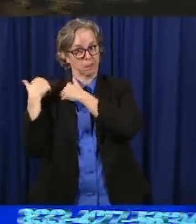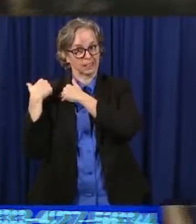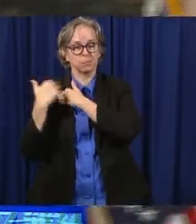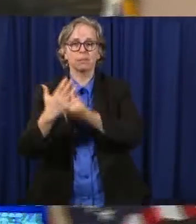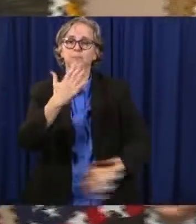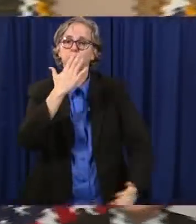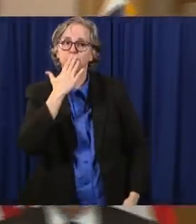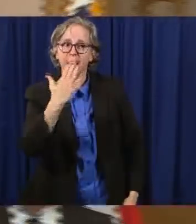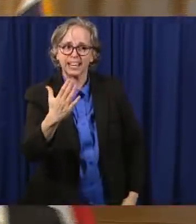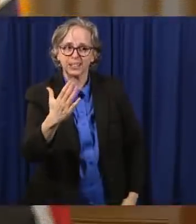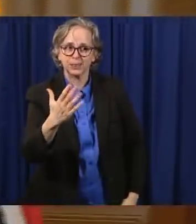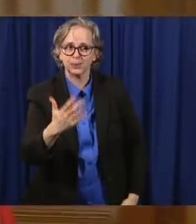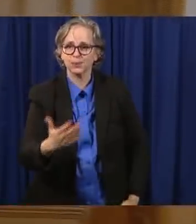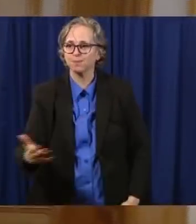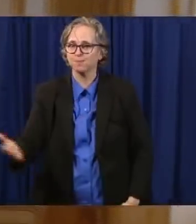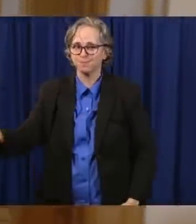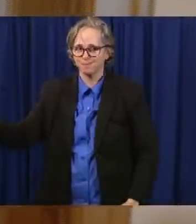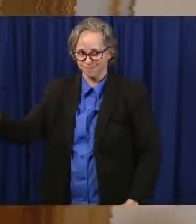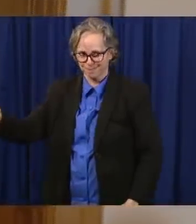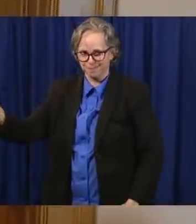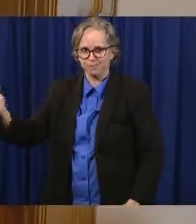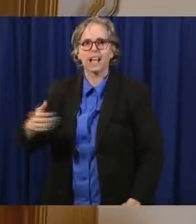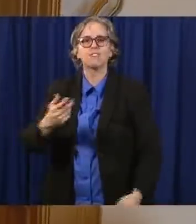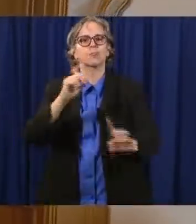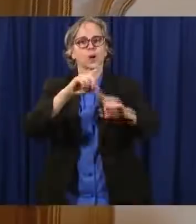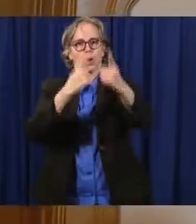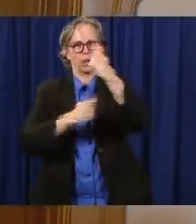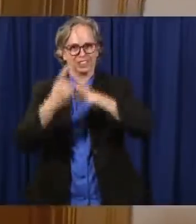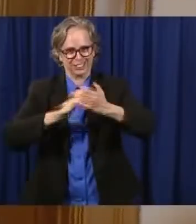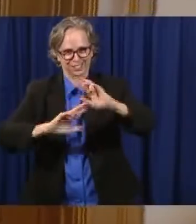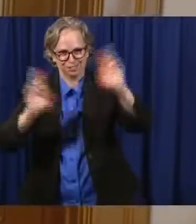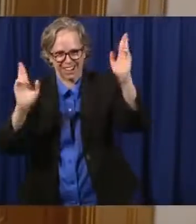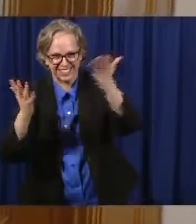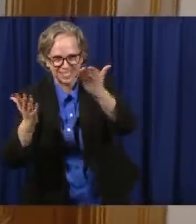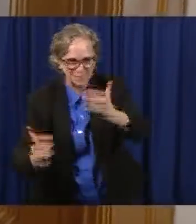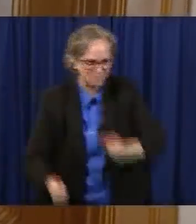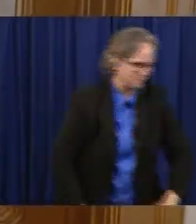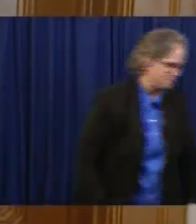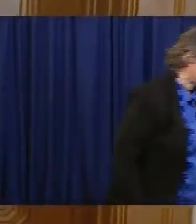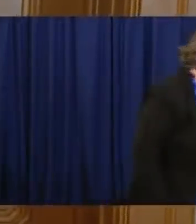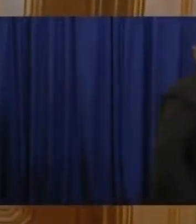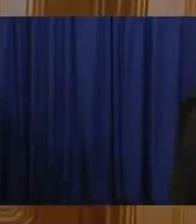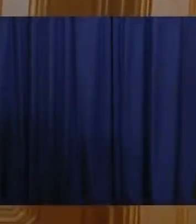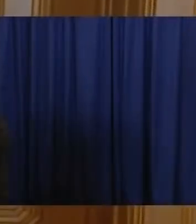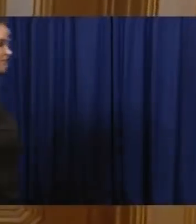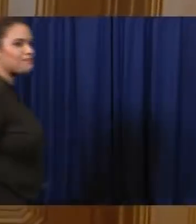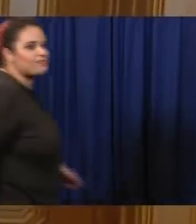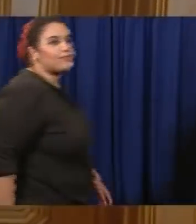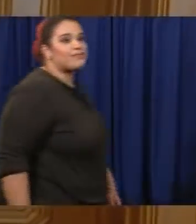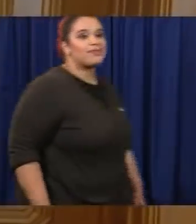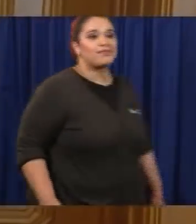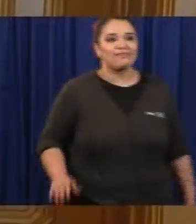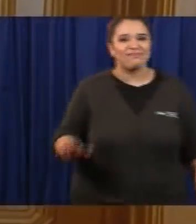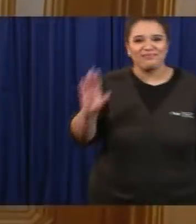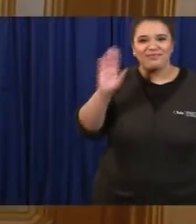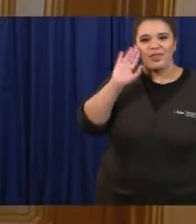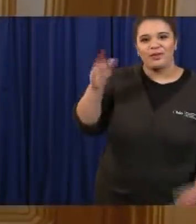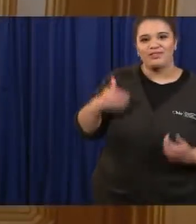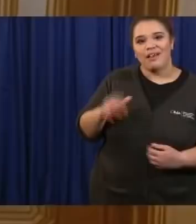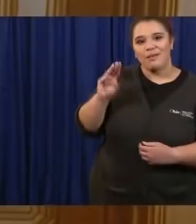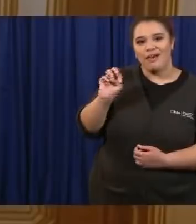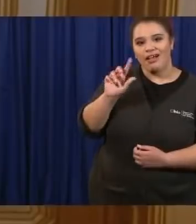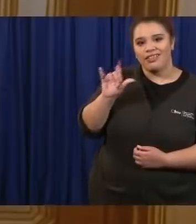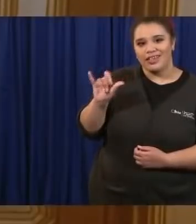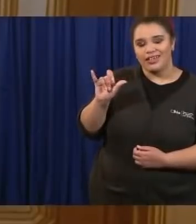Doctor, ready for questions? Hi, this is Molly Martinez with Spectrum News. My question